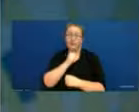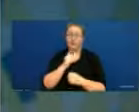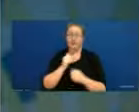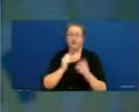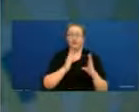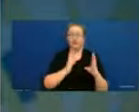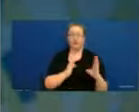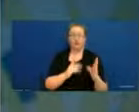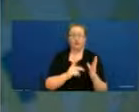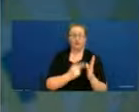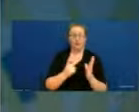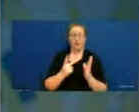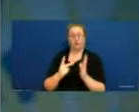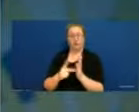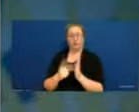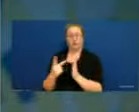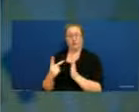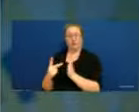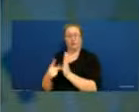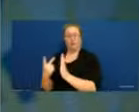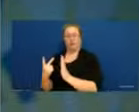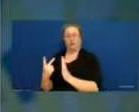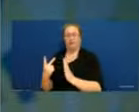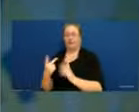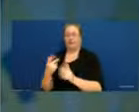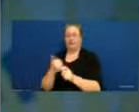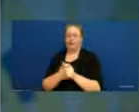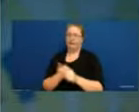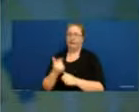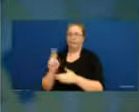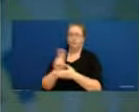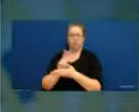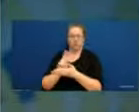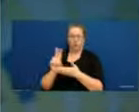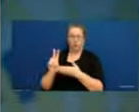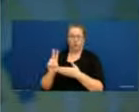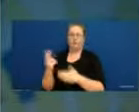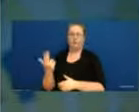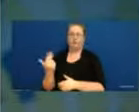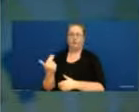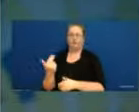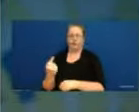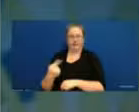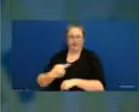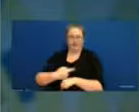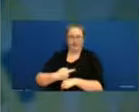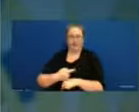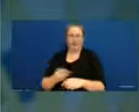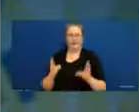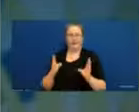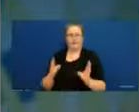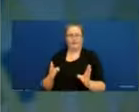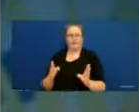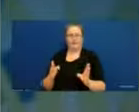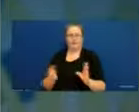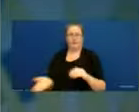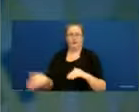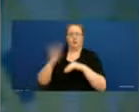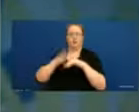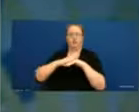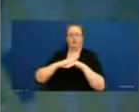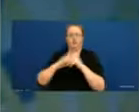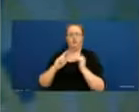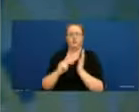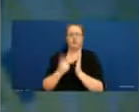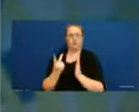per day have doubled in the past few weeks, every 13 days. So that, again, is another measure that tells us